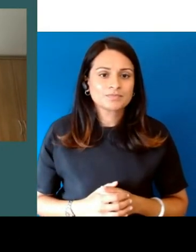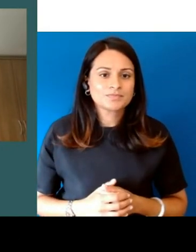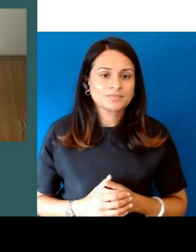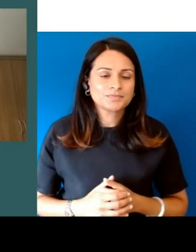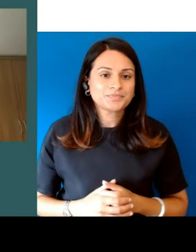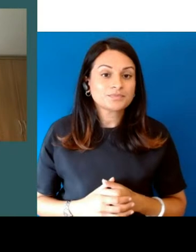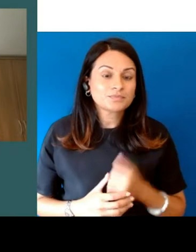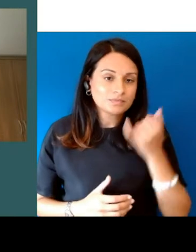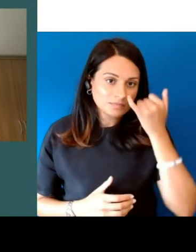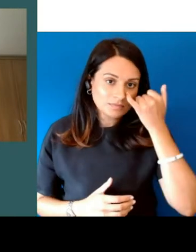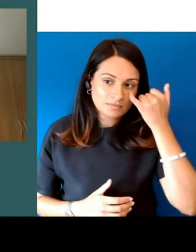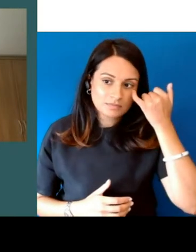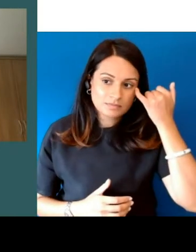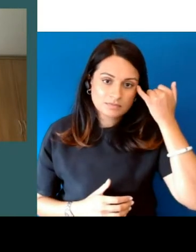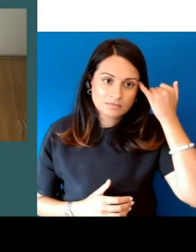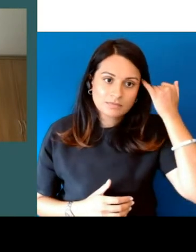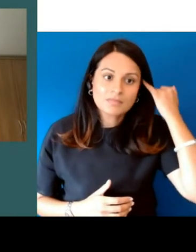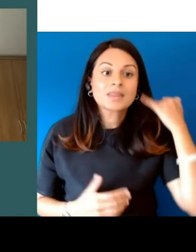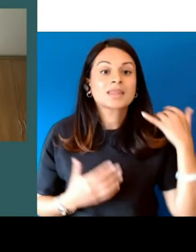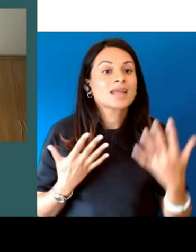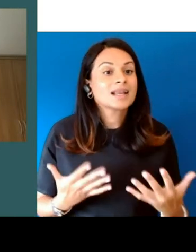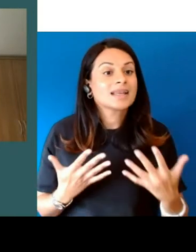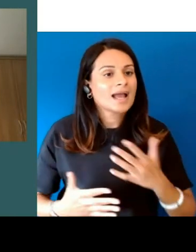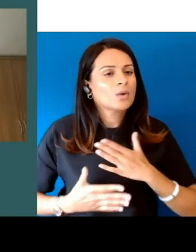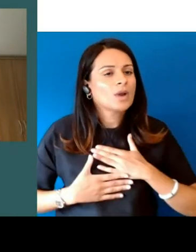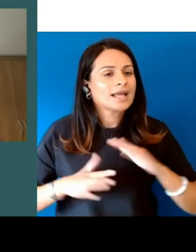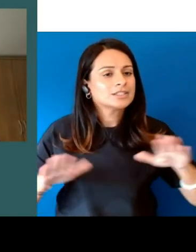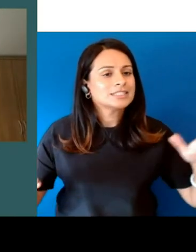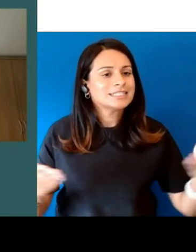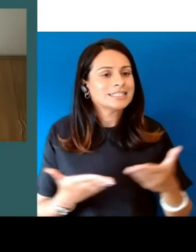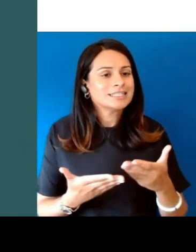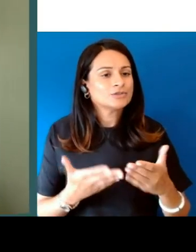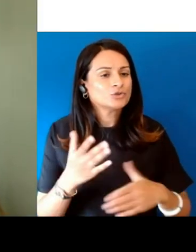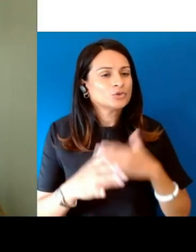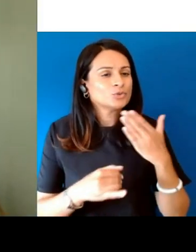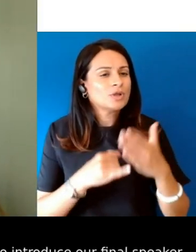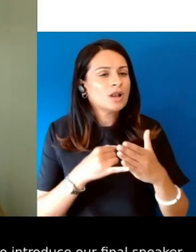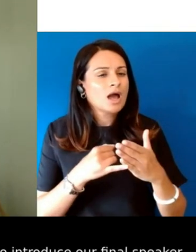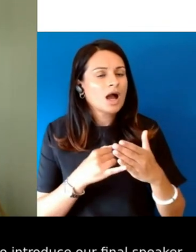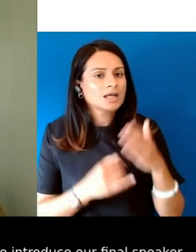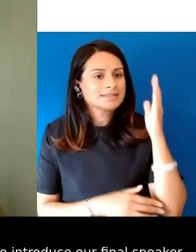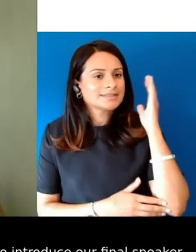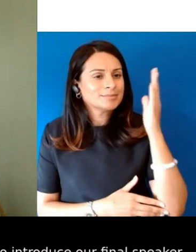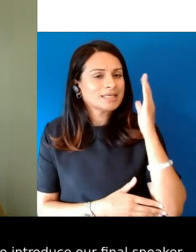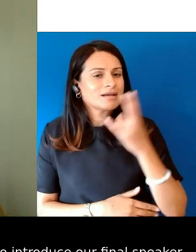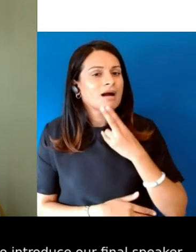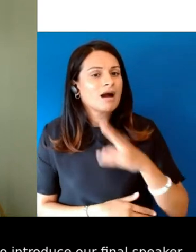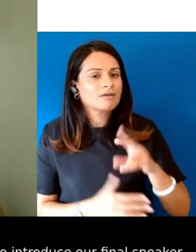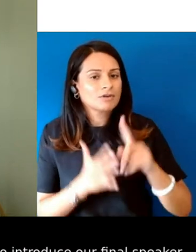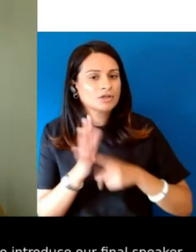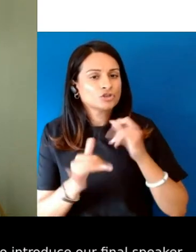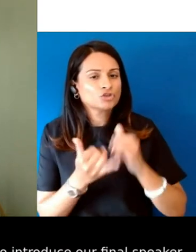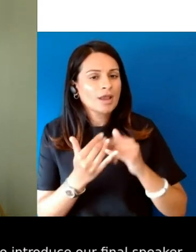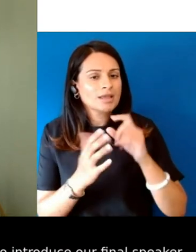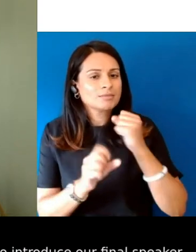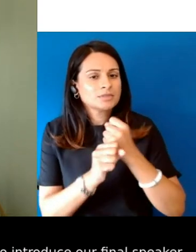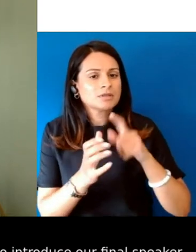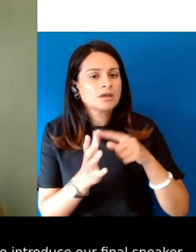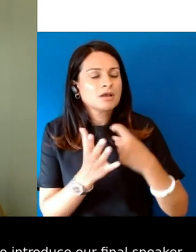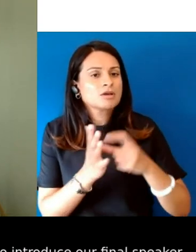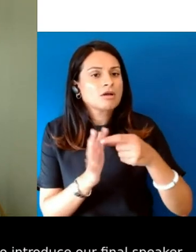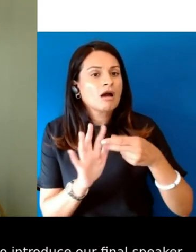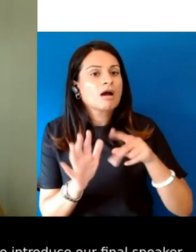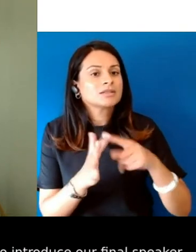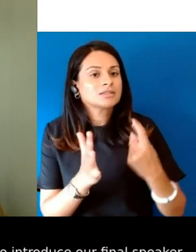to um introduce our final speaker of the afternoon um james gardner is a children's allergy